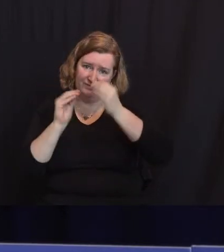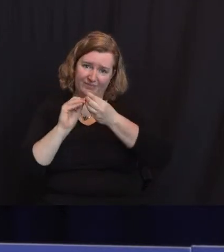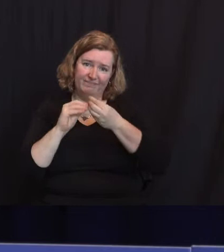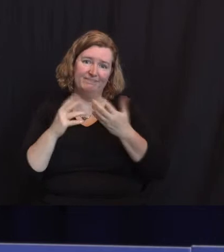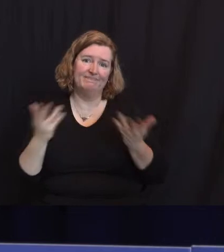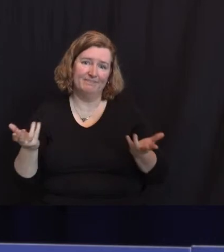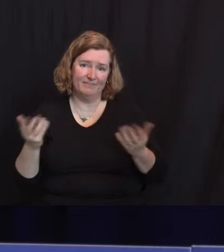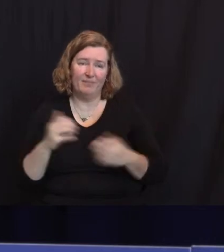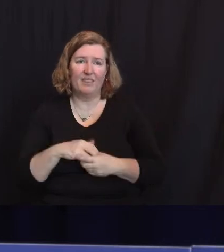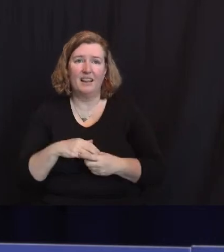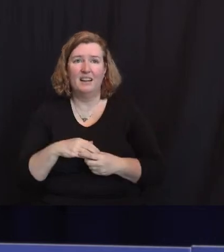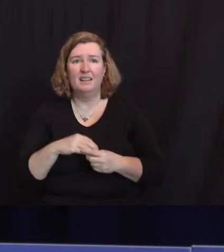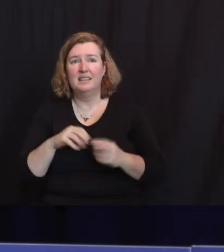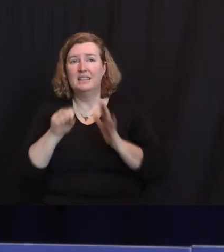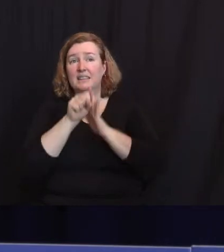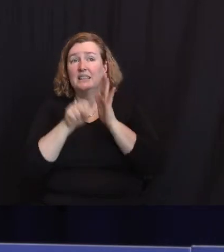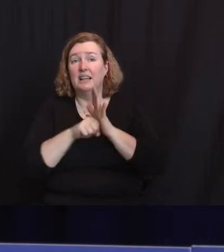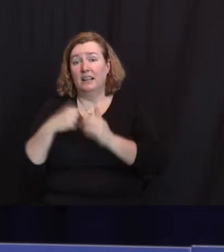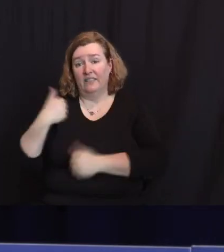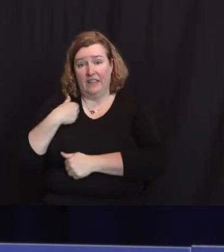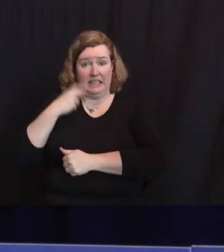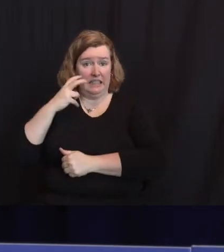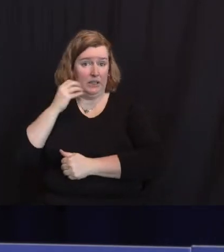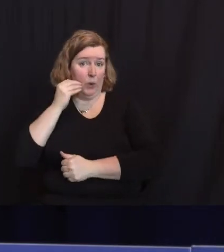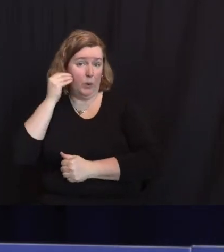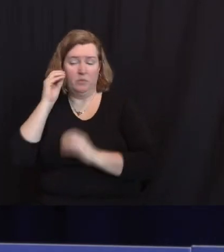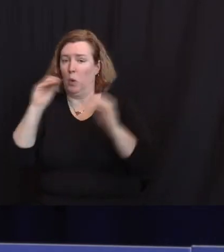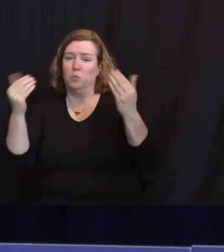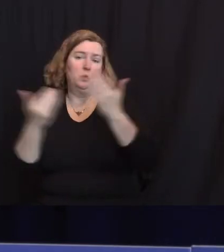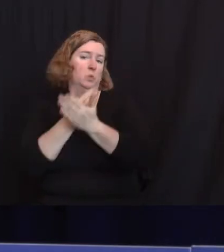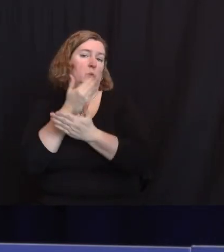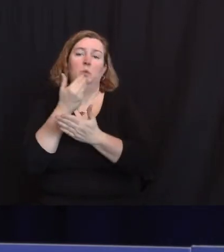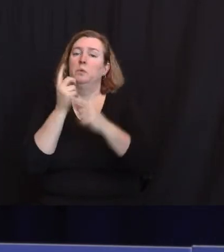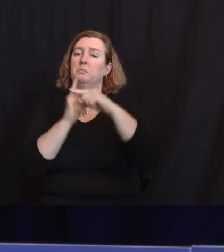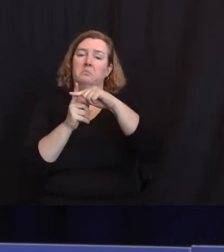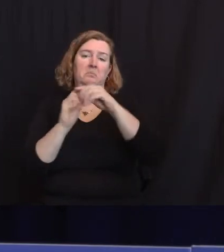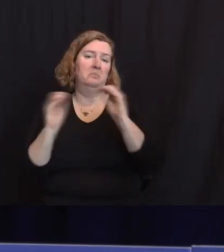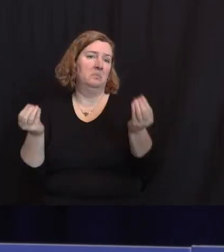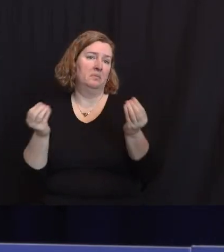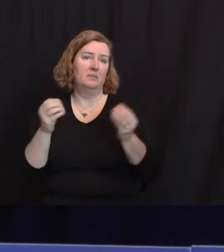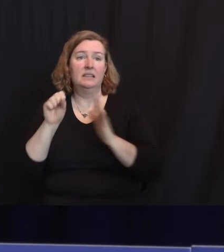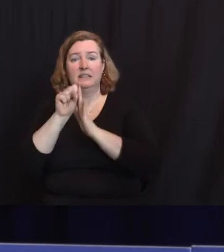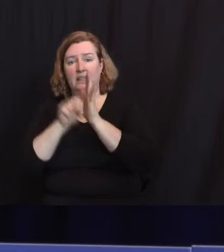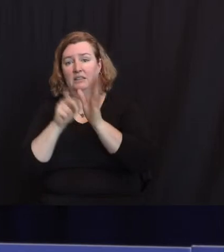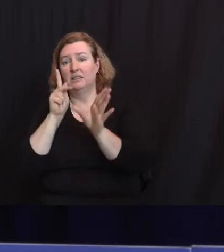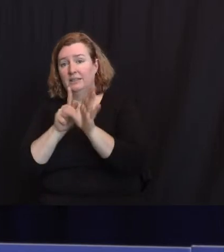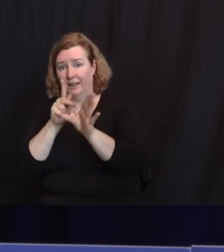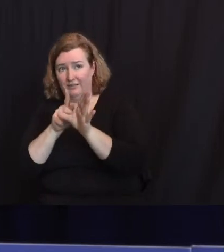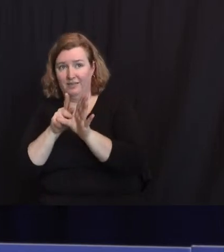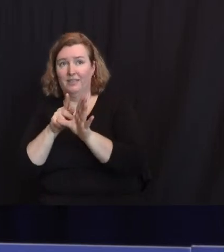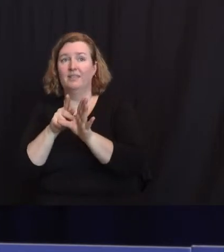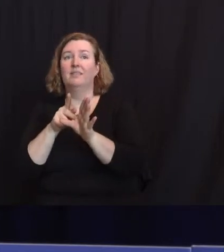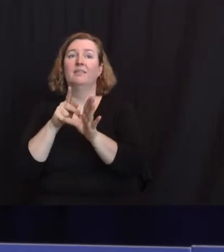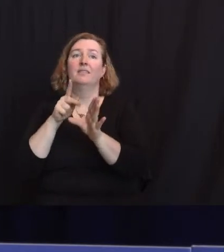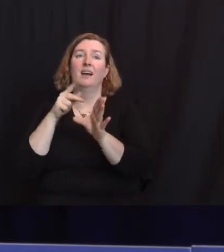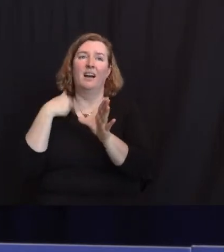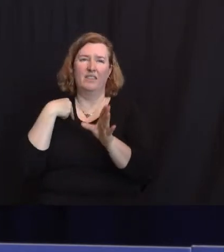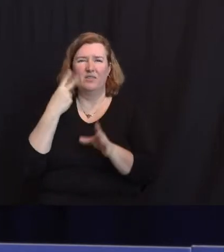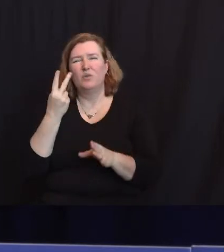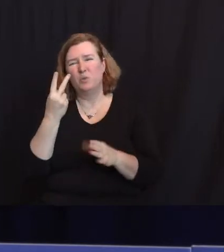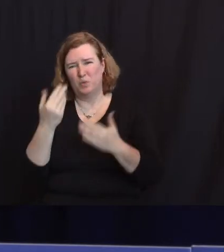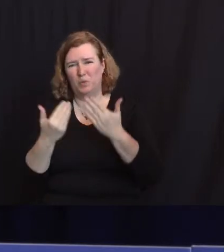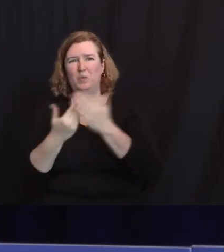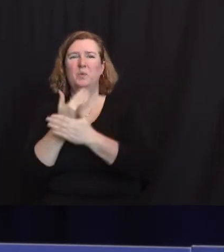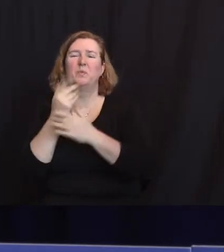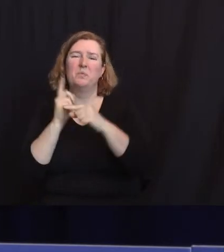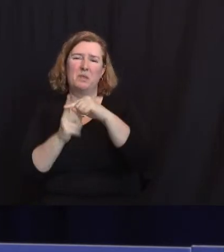state's veterans' homes, there are no new cases among residents, and at the state psychiatric hospitals, we have 2 new positive cases